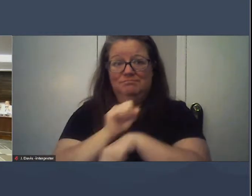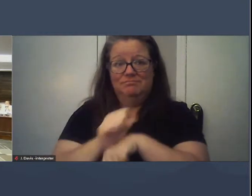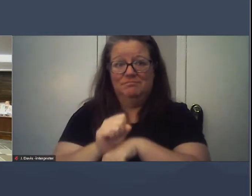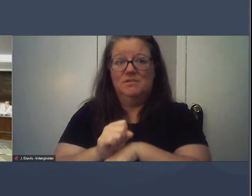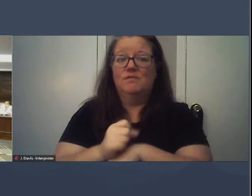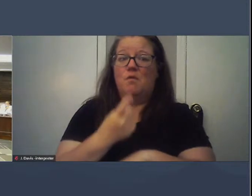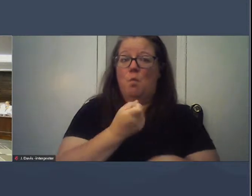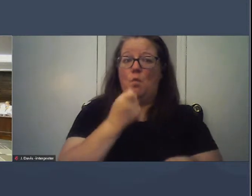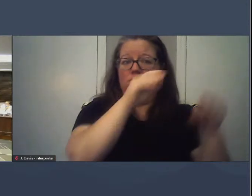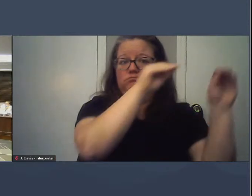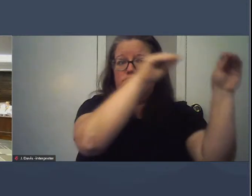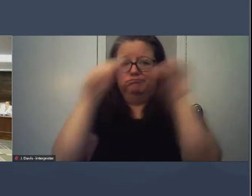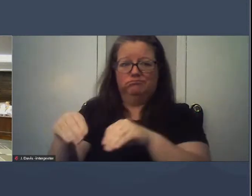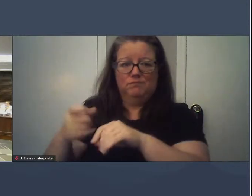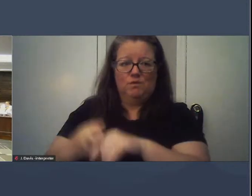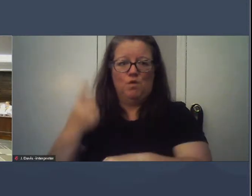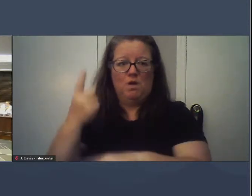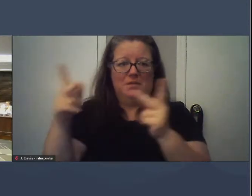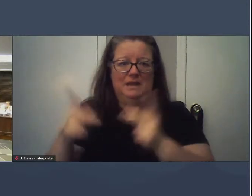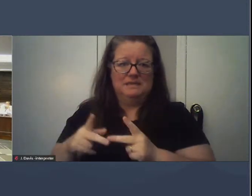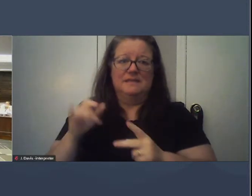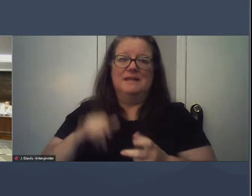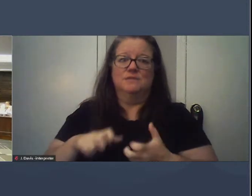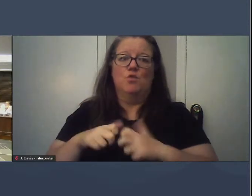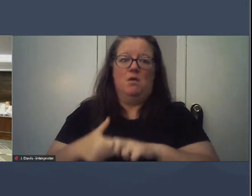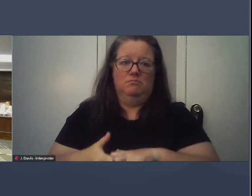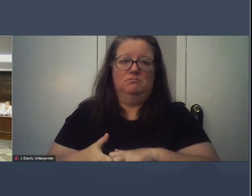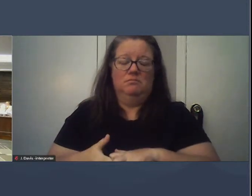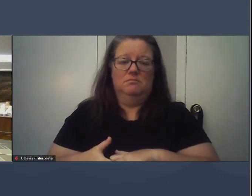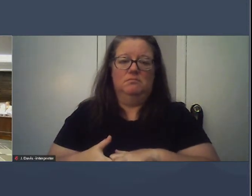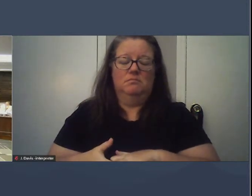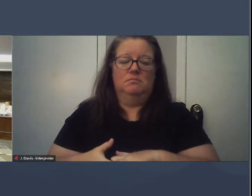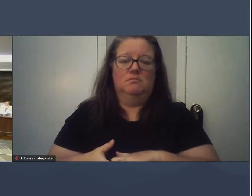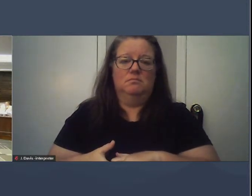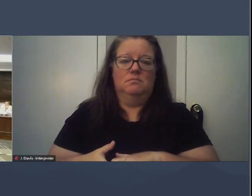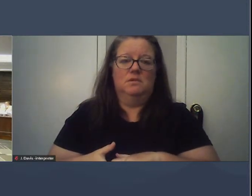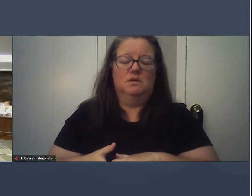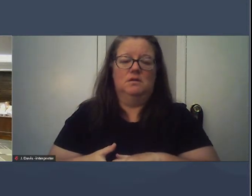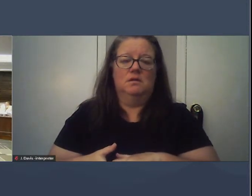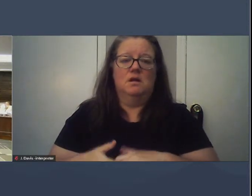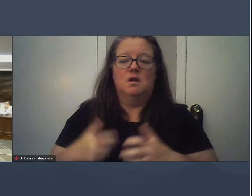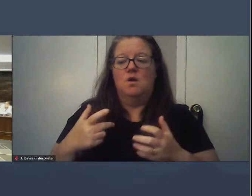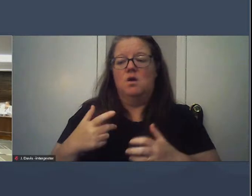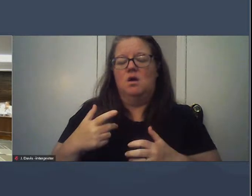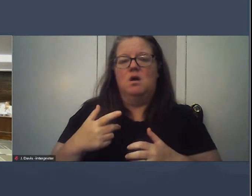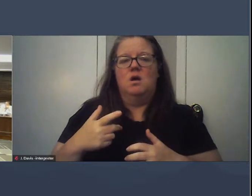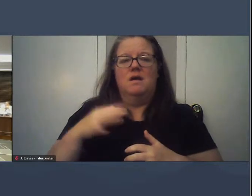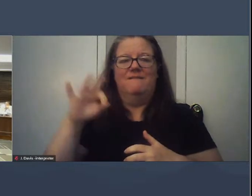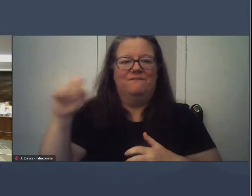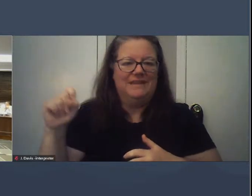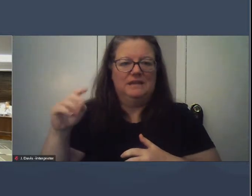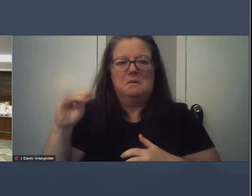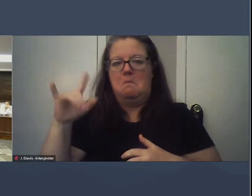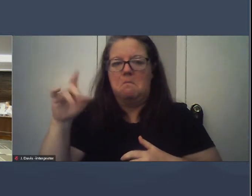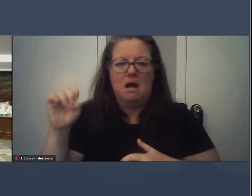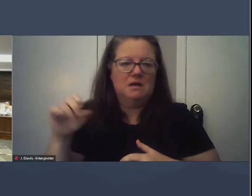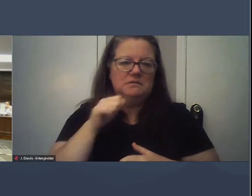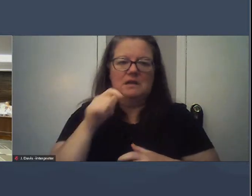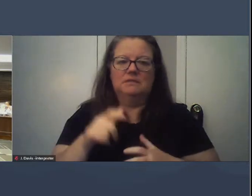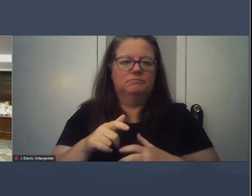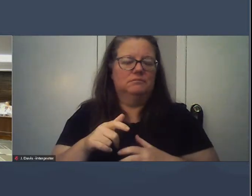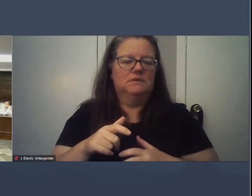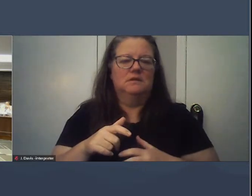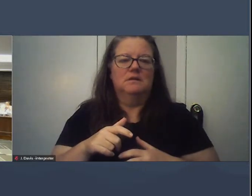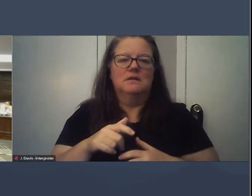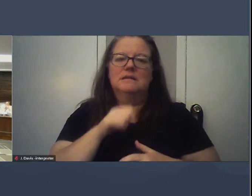location to the next is going to be an issue. So taking a few more feet or miles is not going to be a major problem once you have it